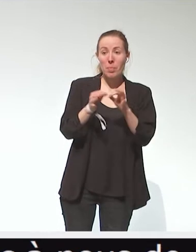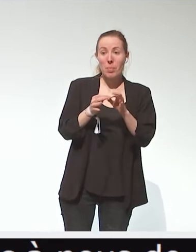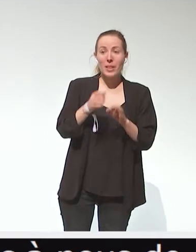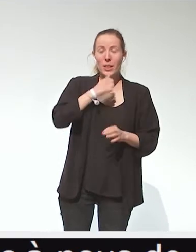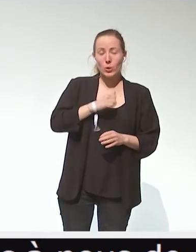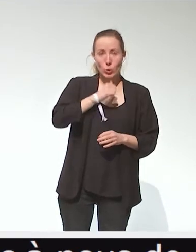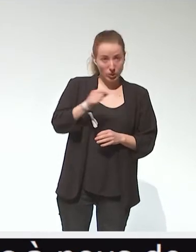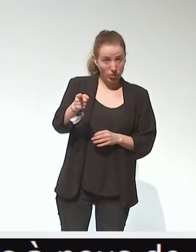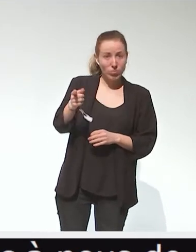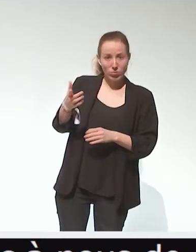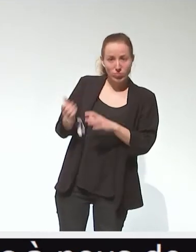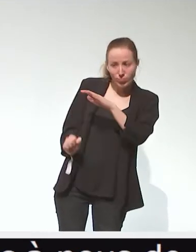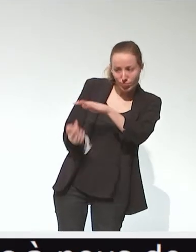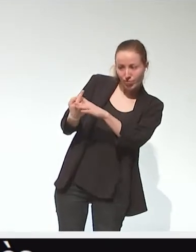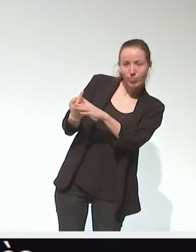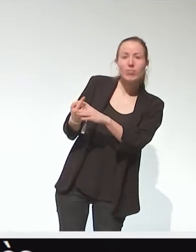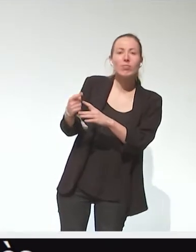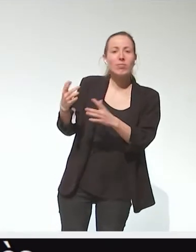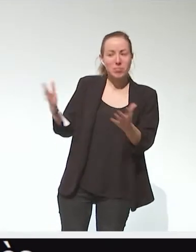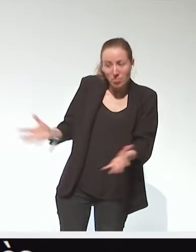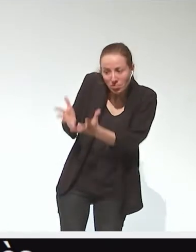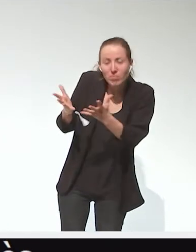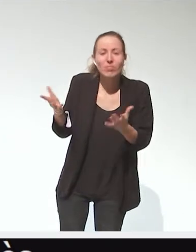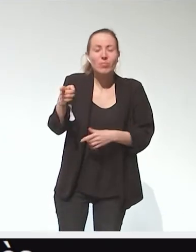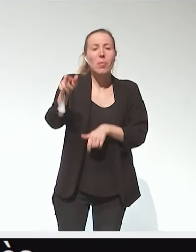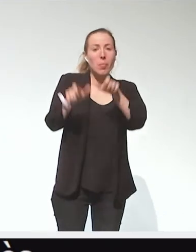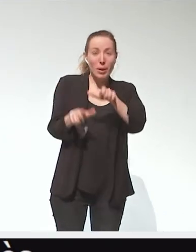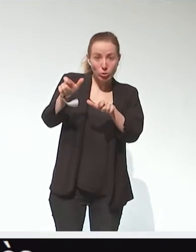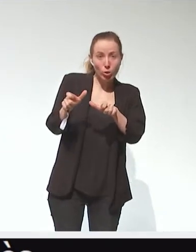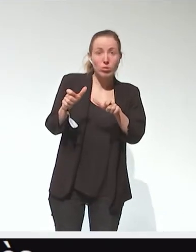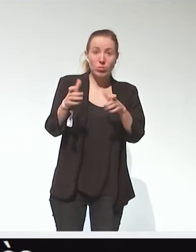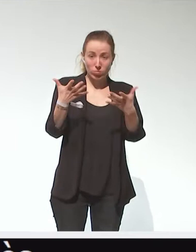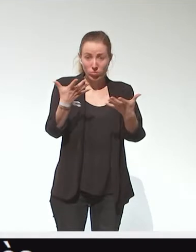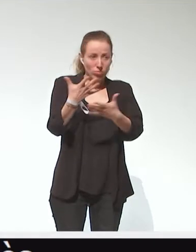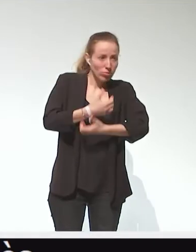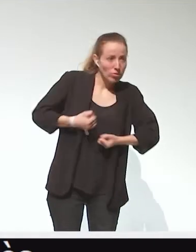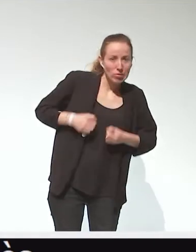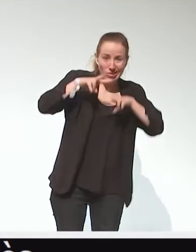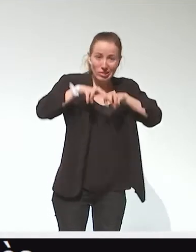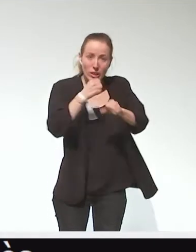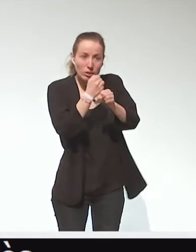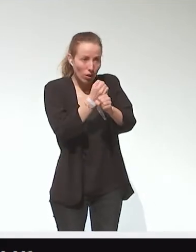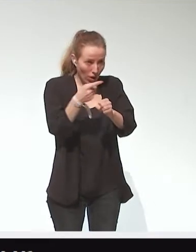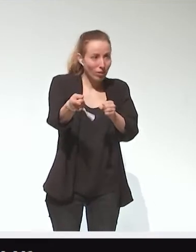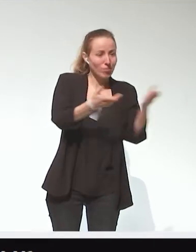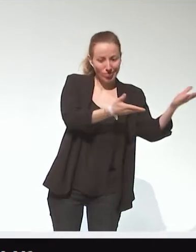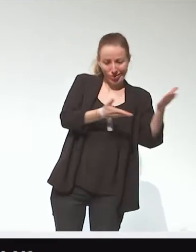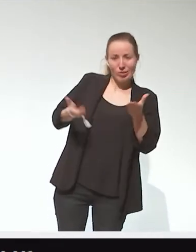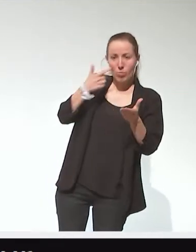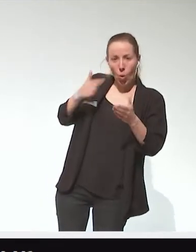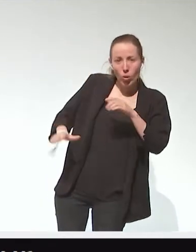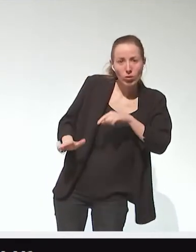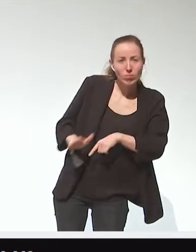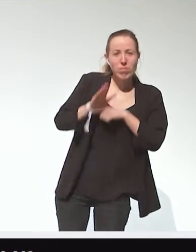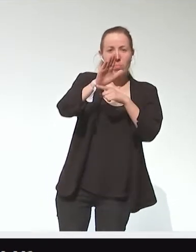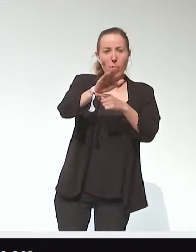with the PES. Within the next PES board meeting, we will also look at that example because this is a very interesting